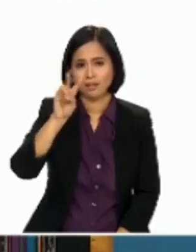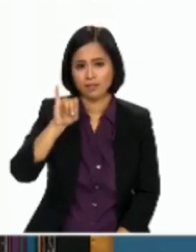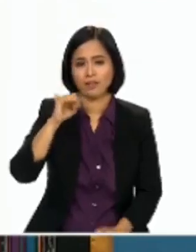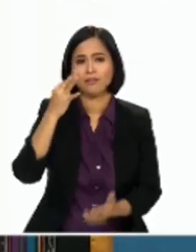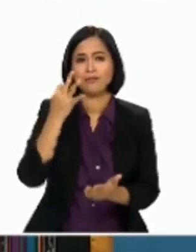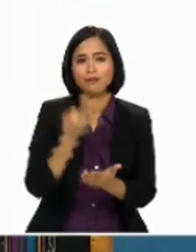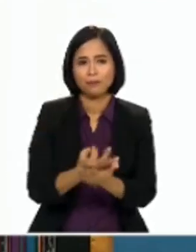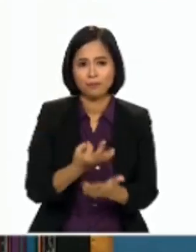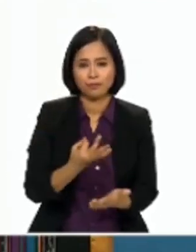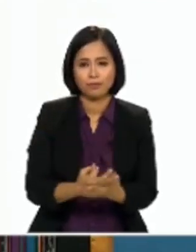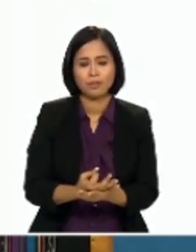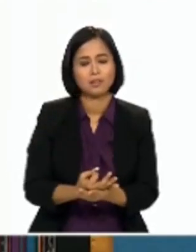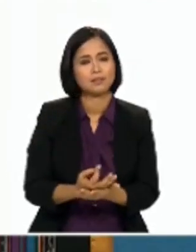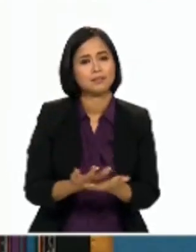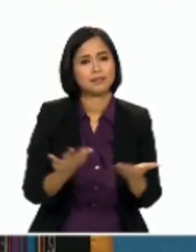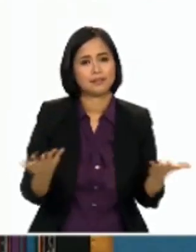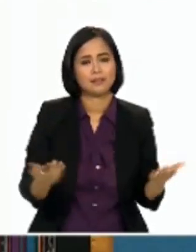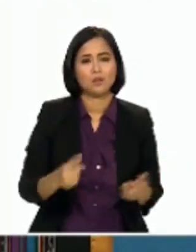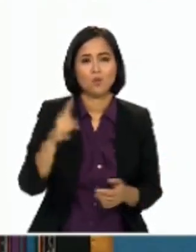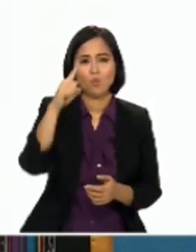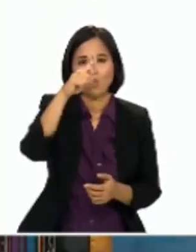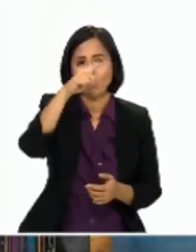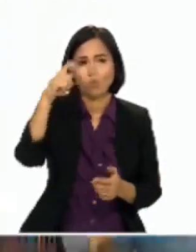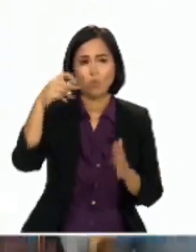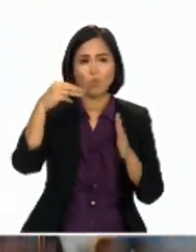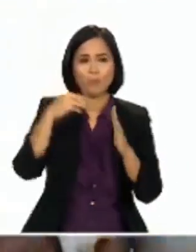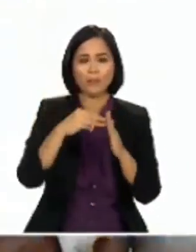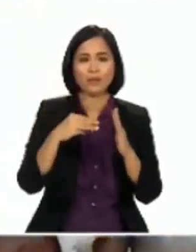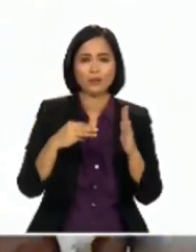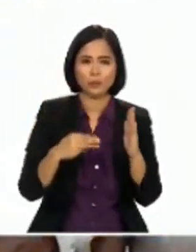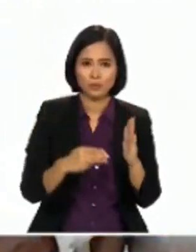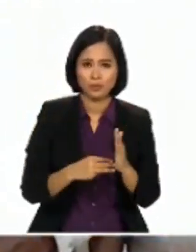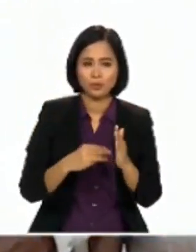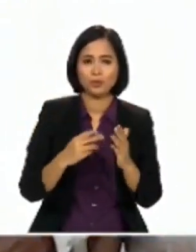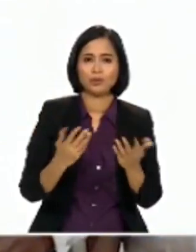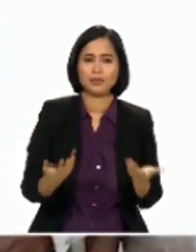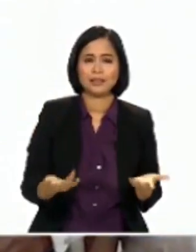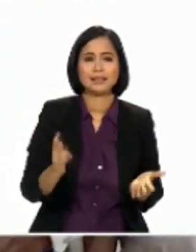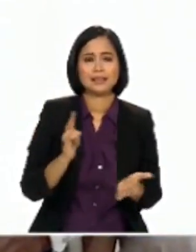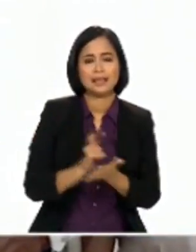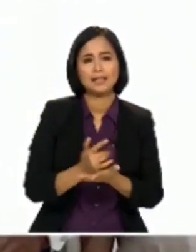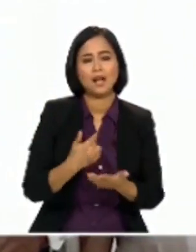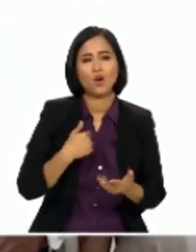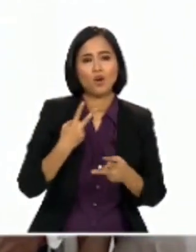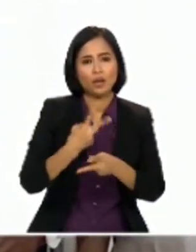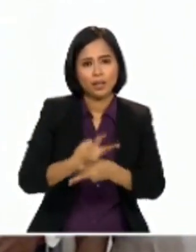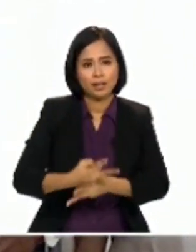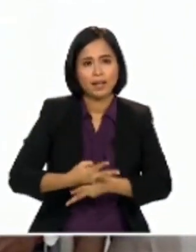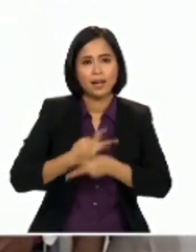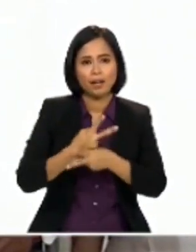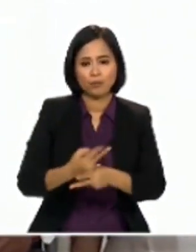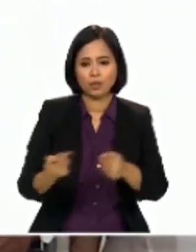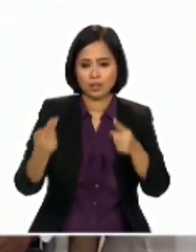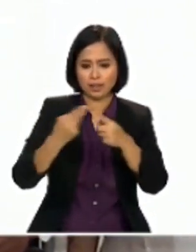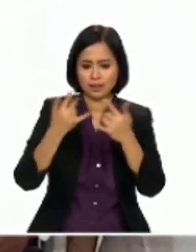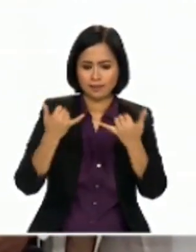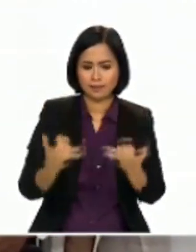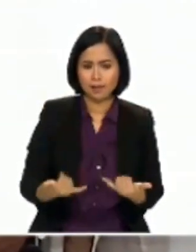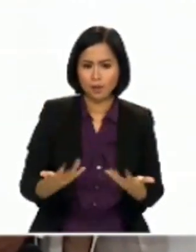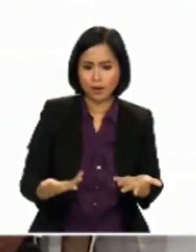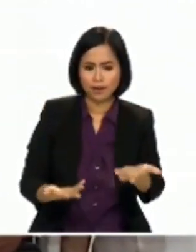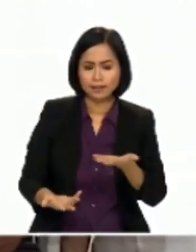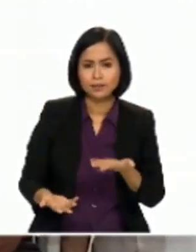That is 100 million. Kaya ako very careful until now, wala akong